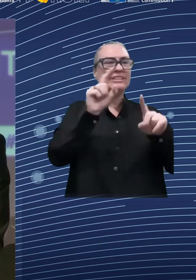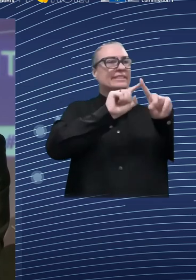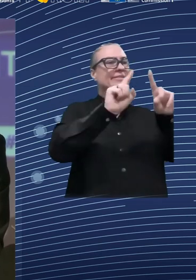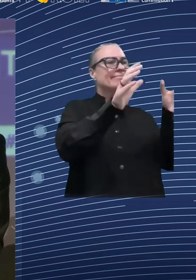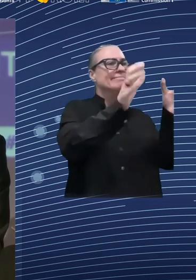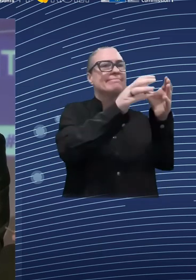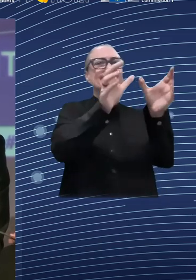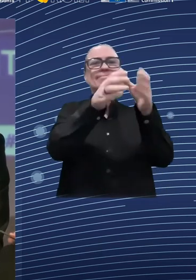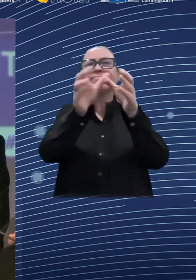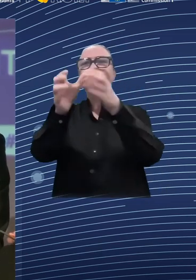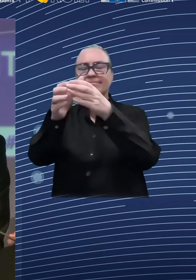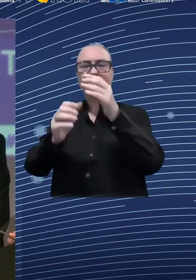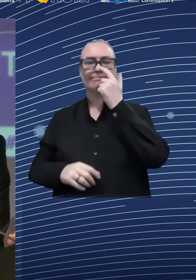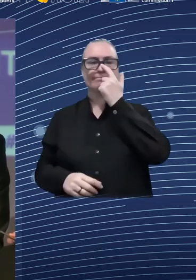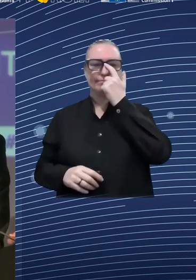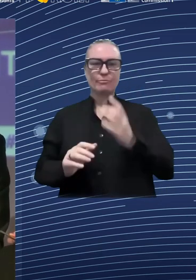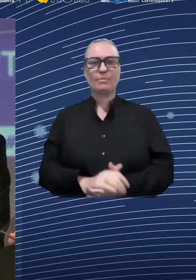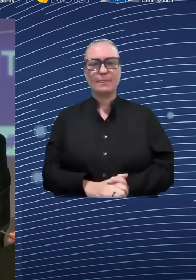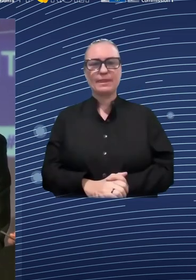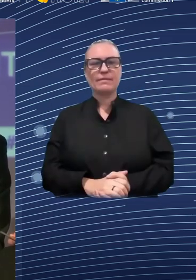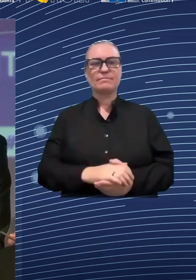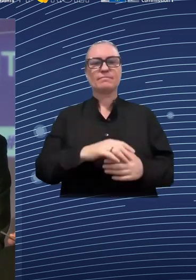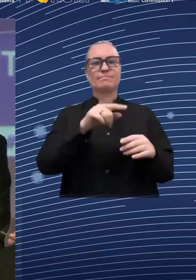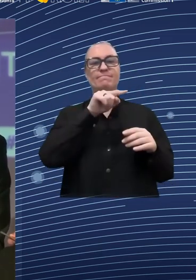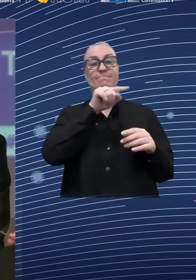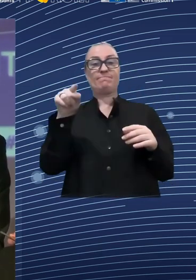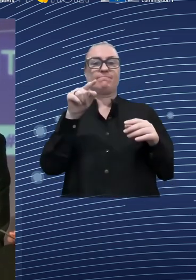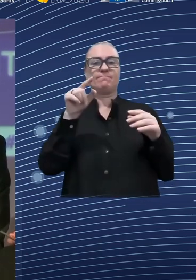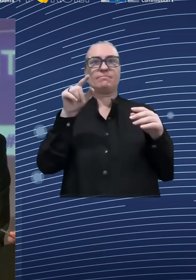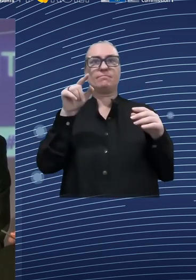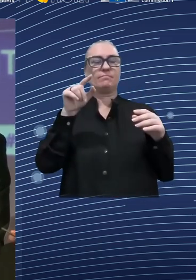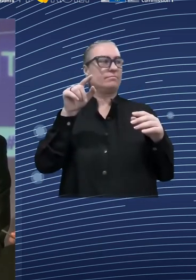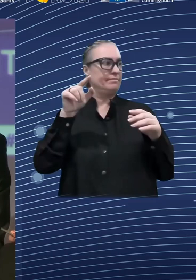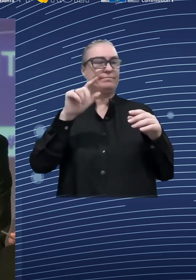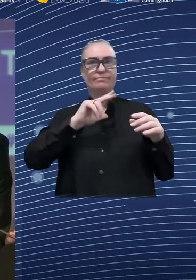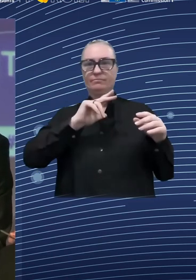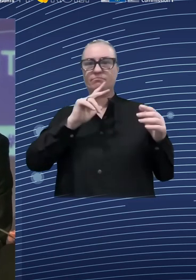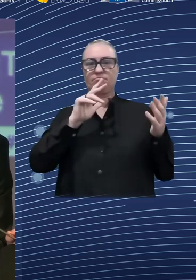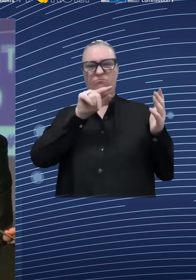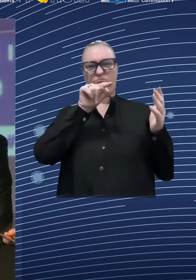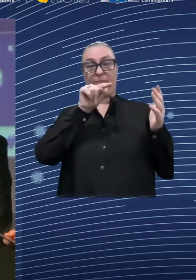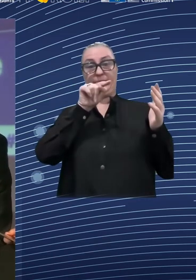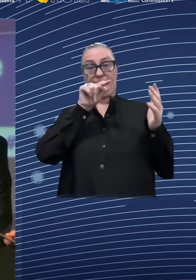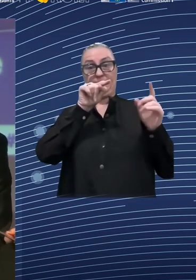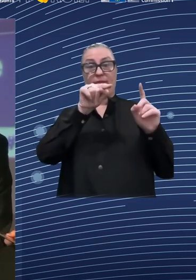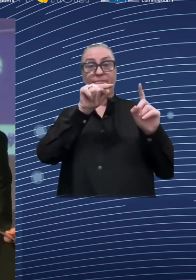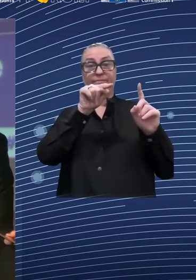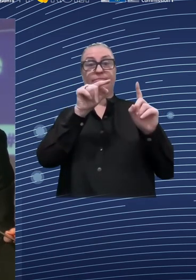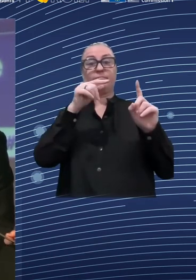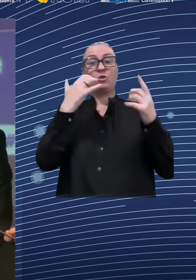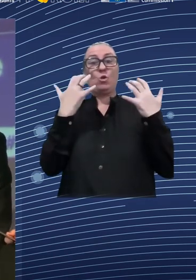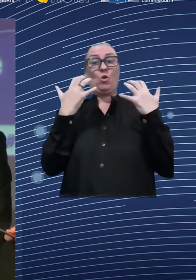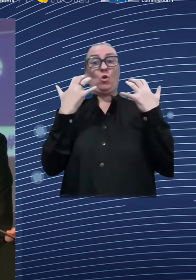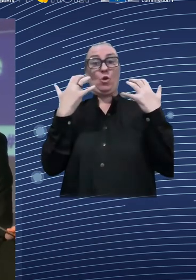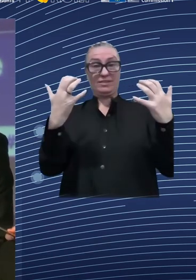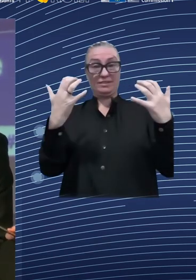industry needs. But I have also the other hat, which is Digital Innovation Hub. And as you might heard,